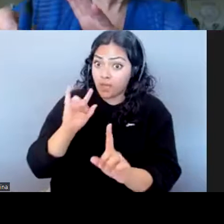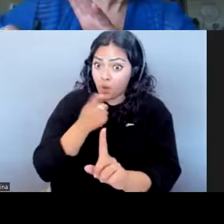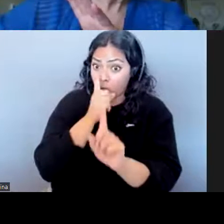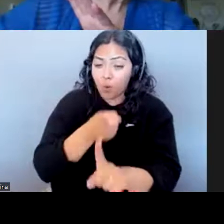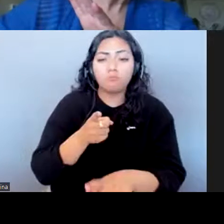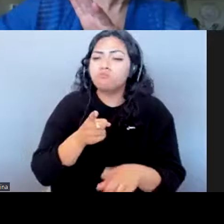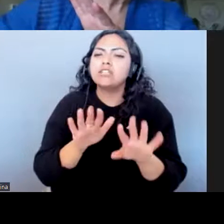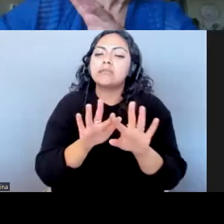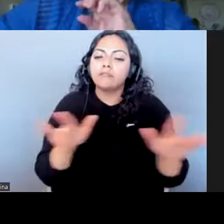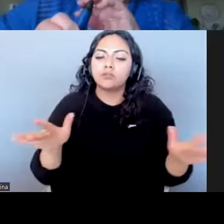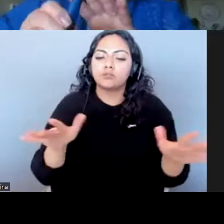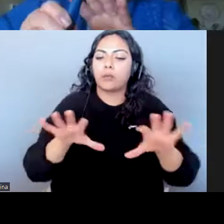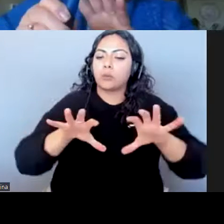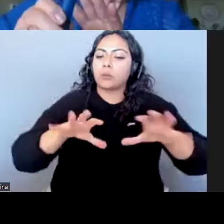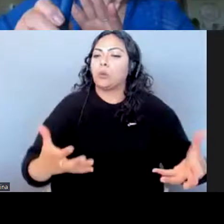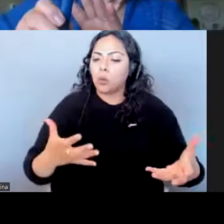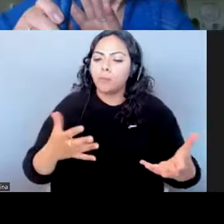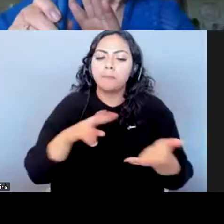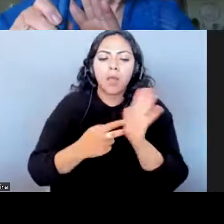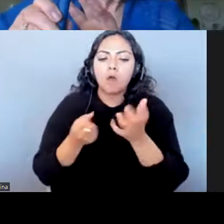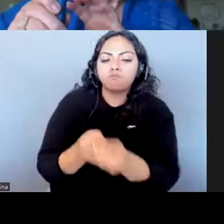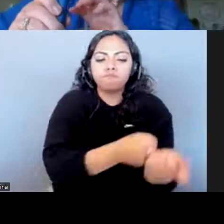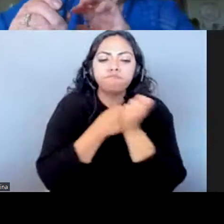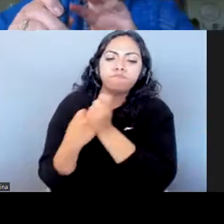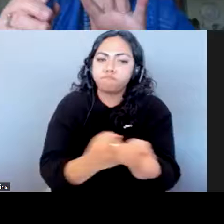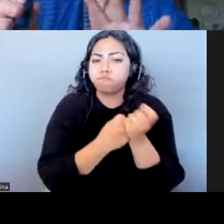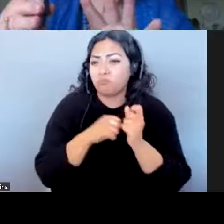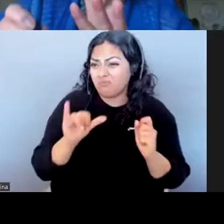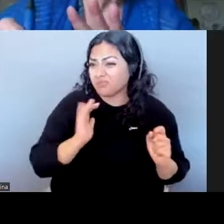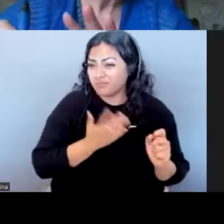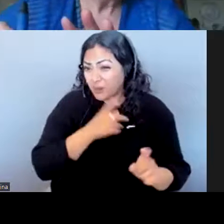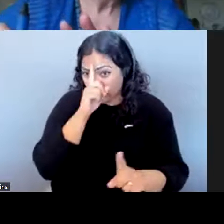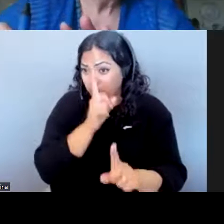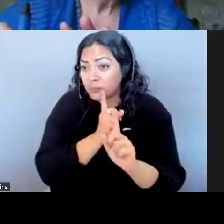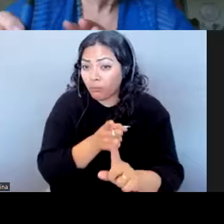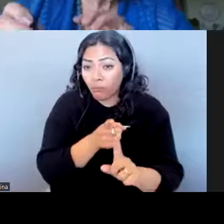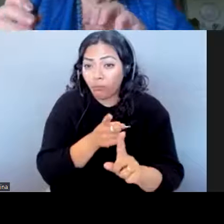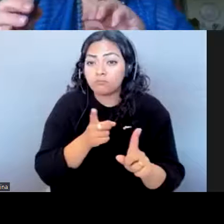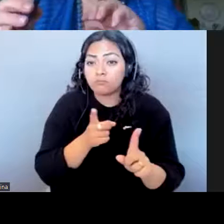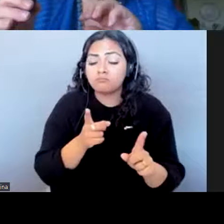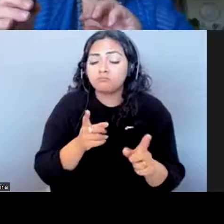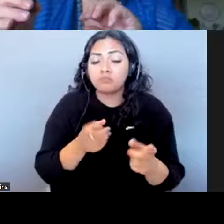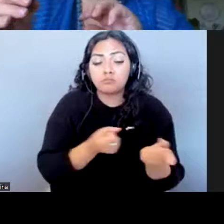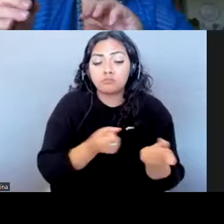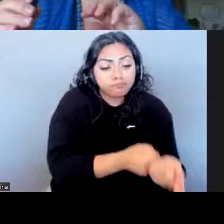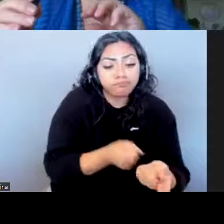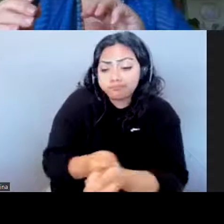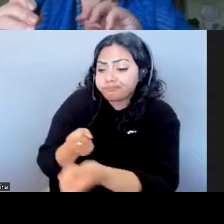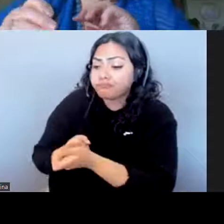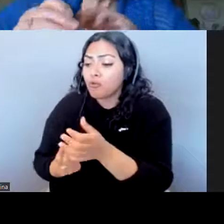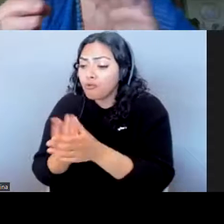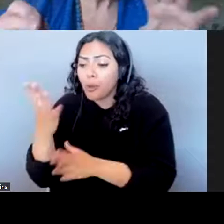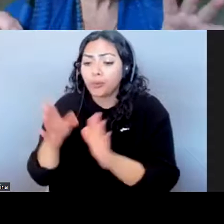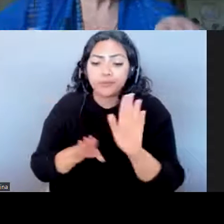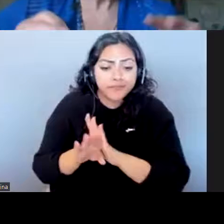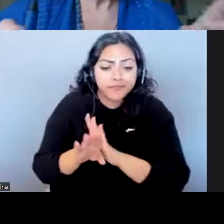help in supporting and other people in growth and development. So you just talk